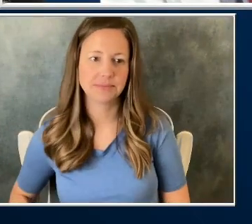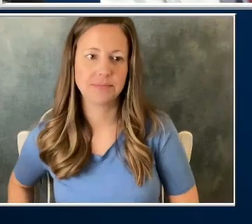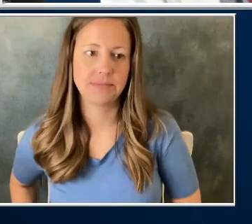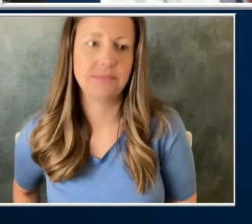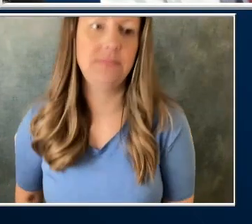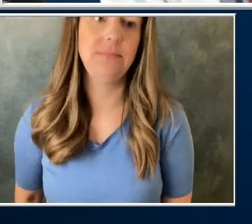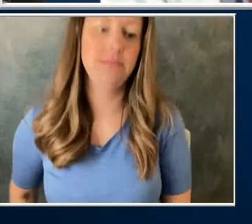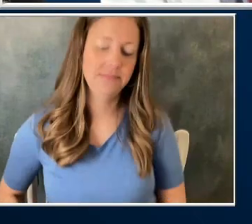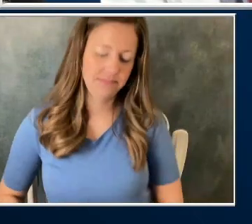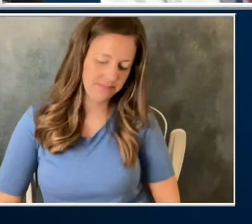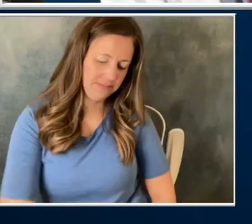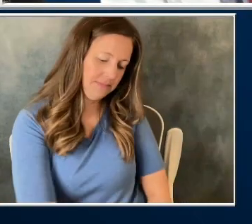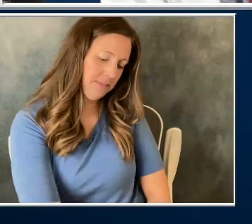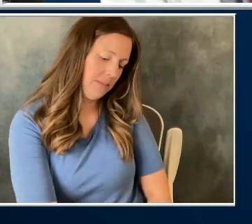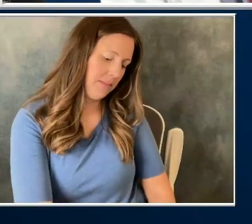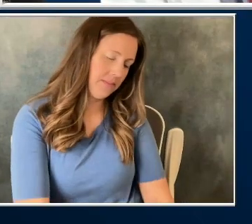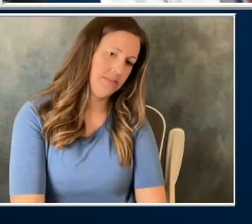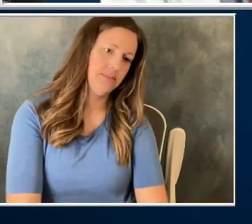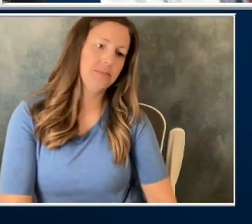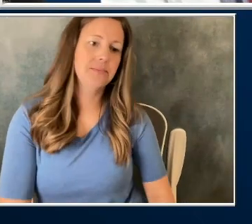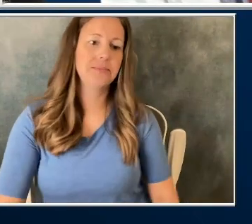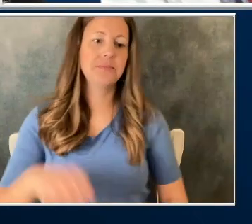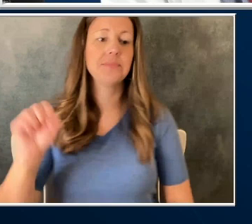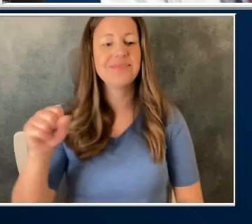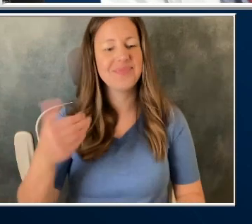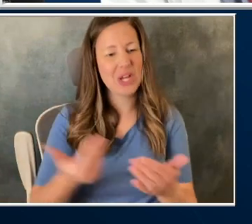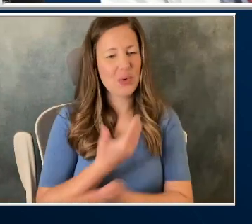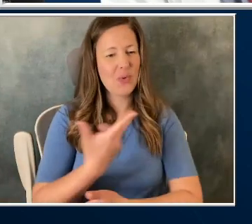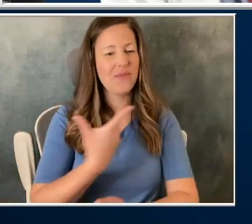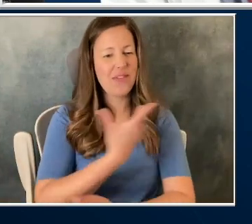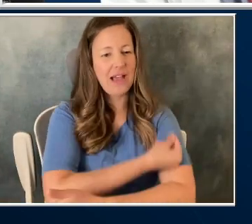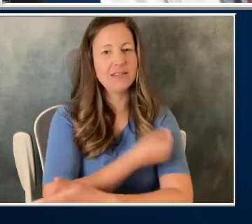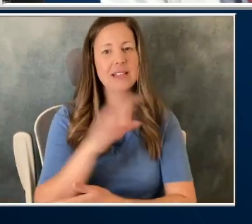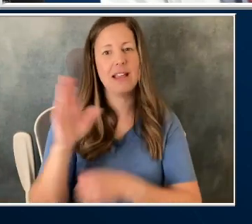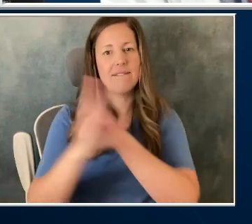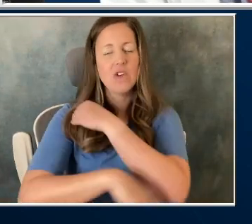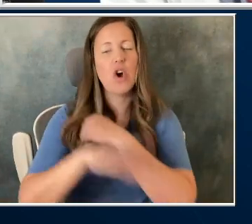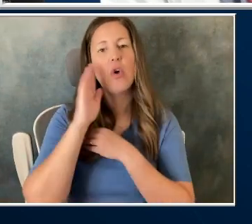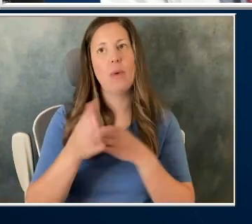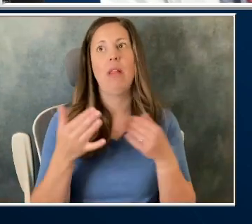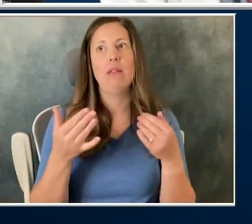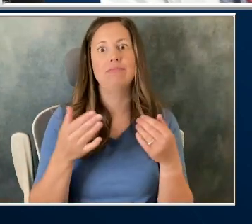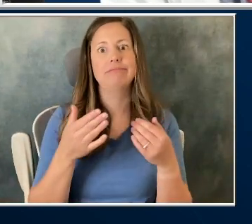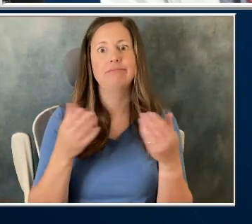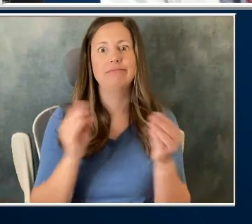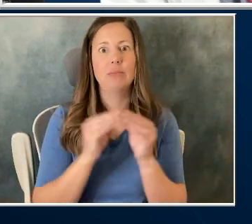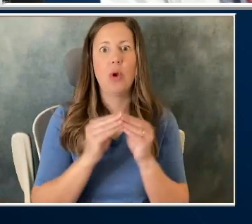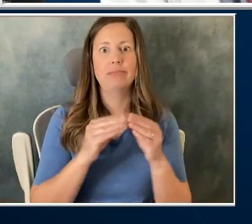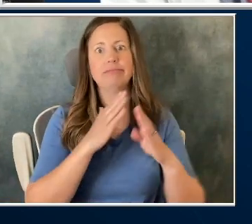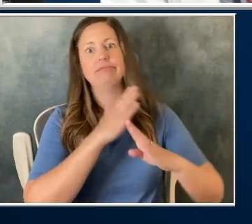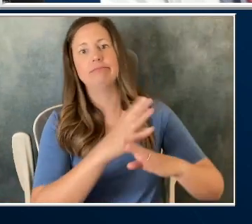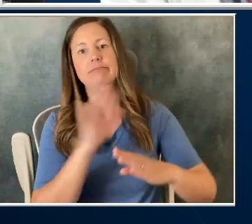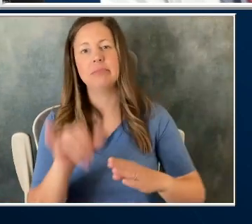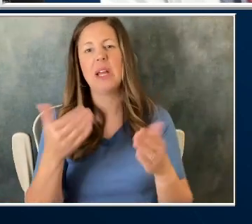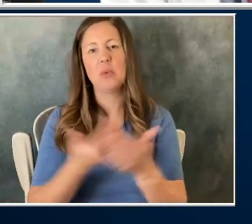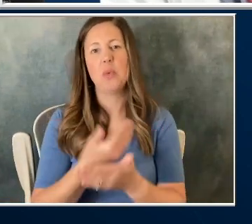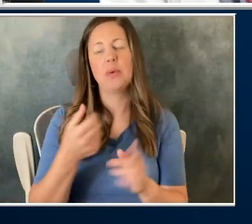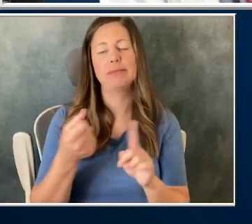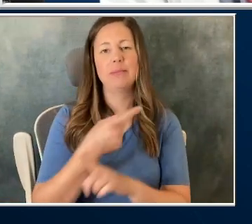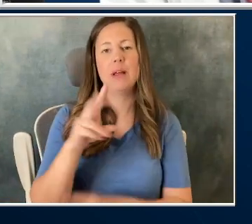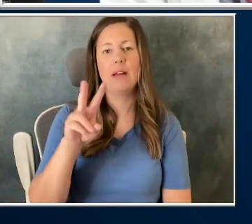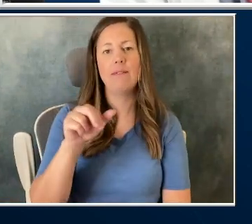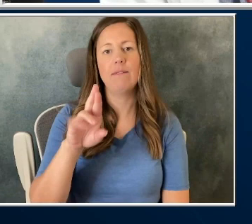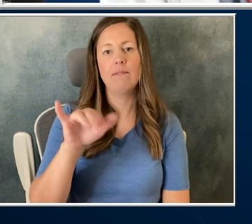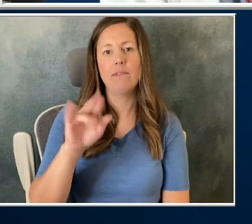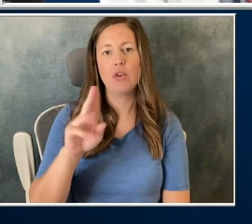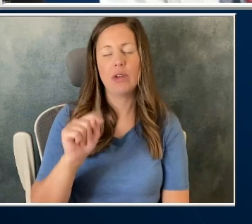the fall that's going to be a little more active with the against the current variants. The New York Times ran a headline this week saying, quote, a